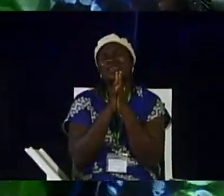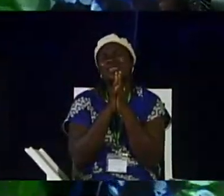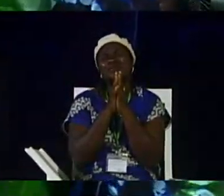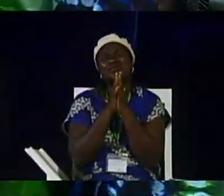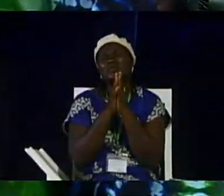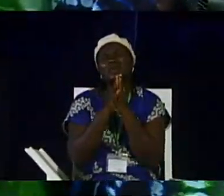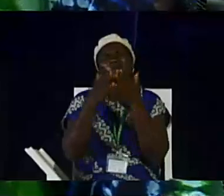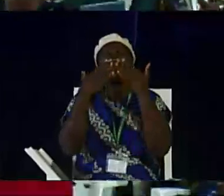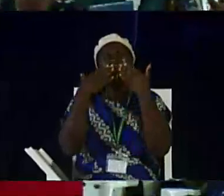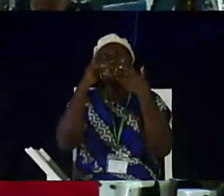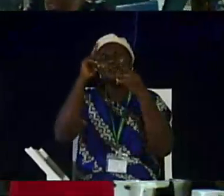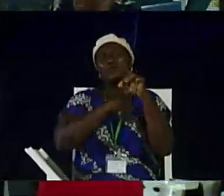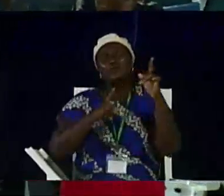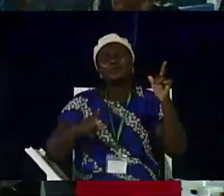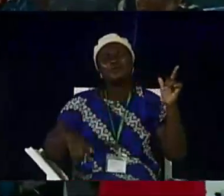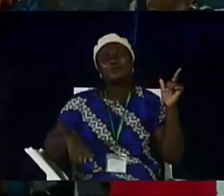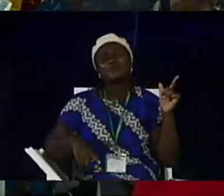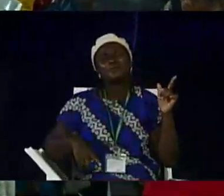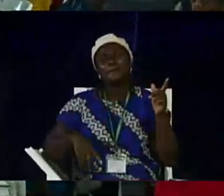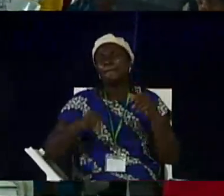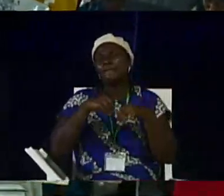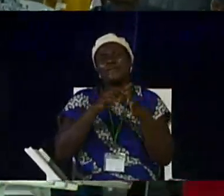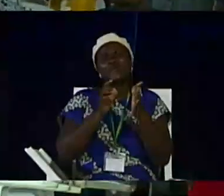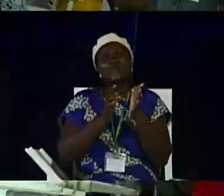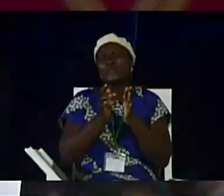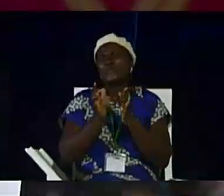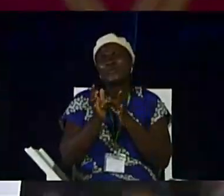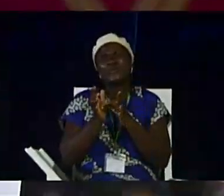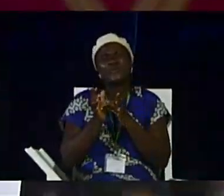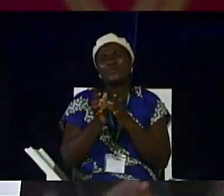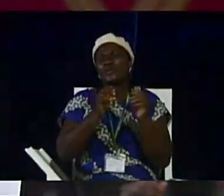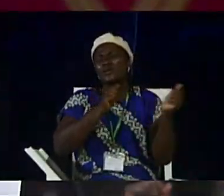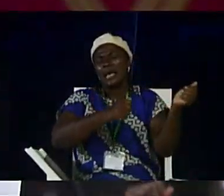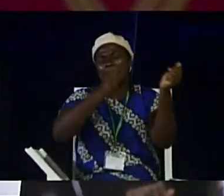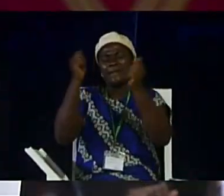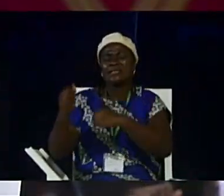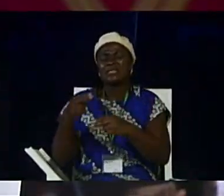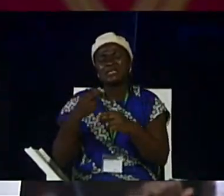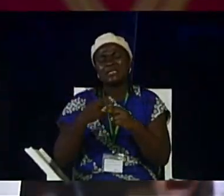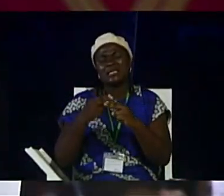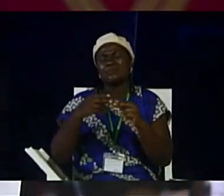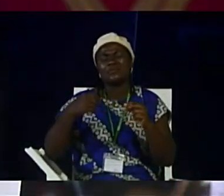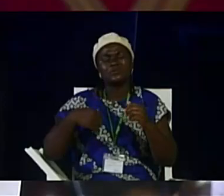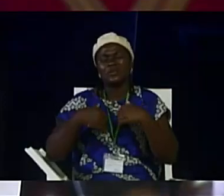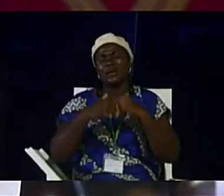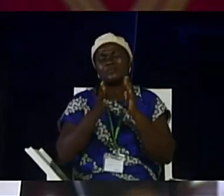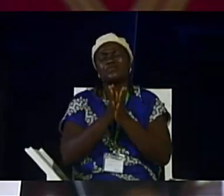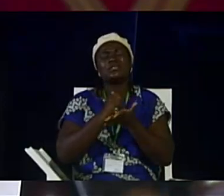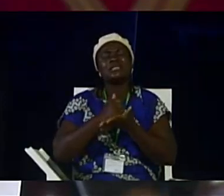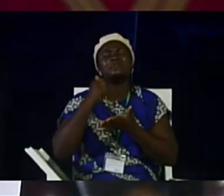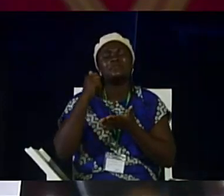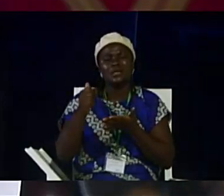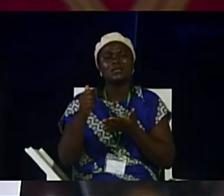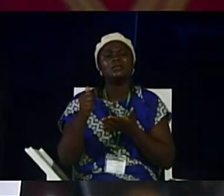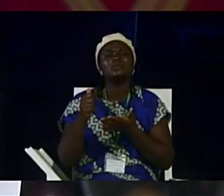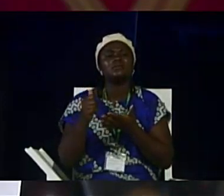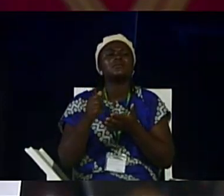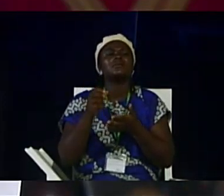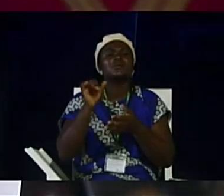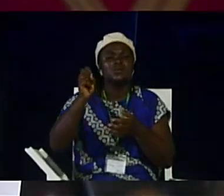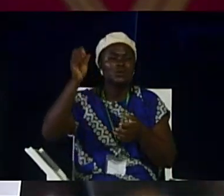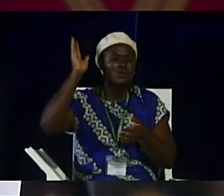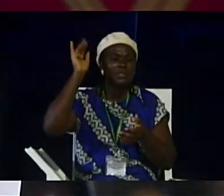Thank you, Lord. In Jesus' mighty name, we have prayed. So shall